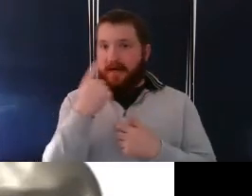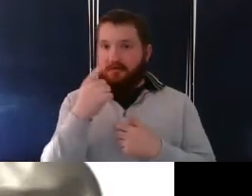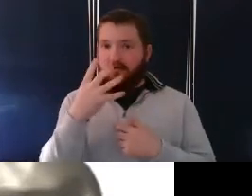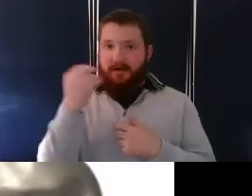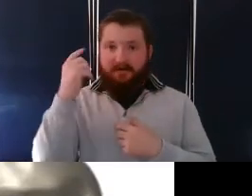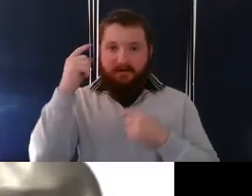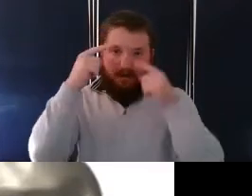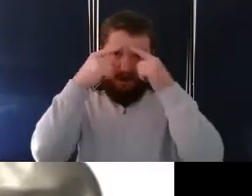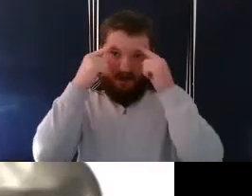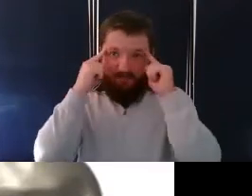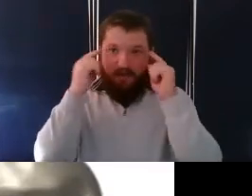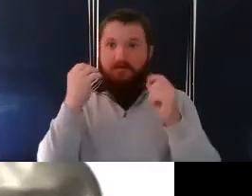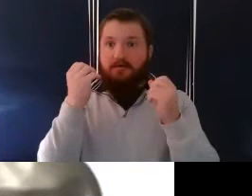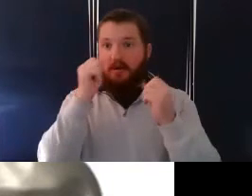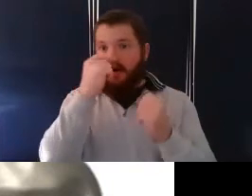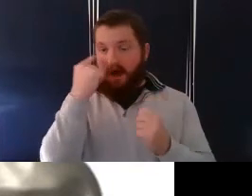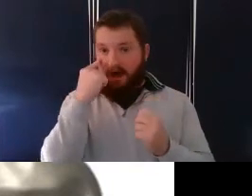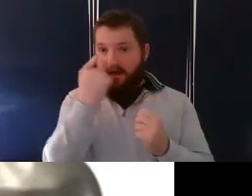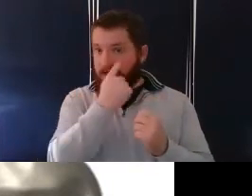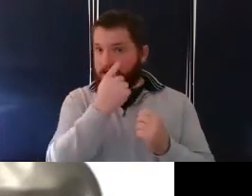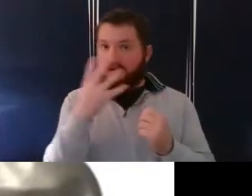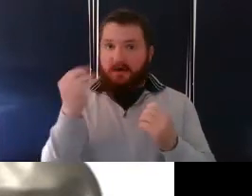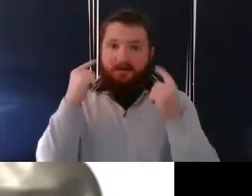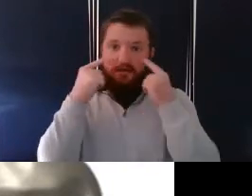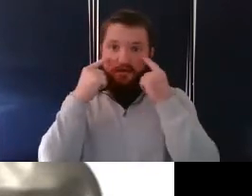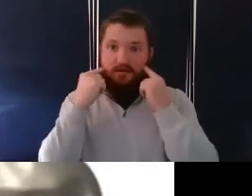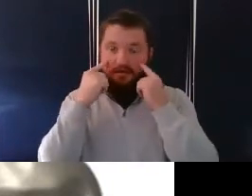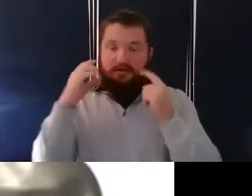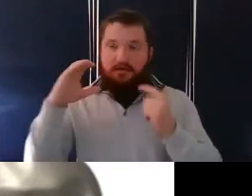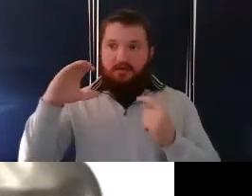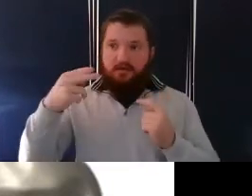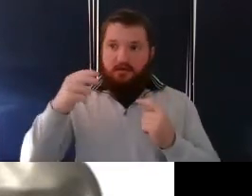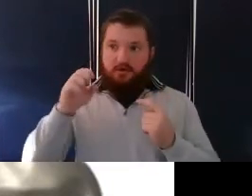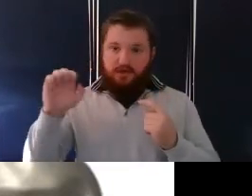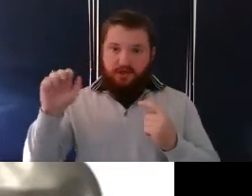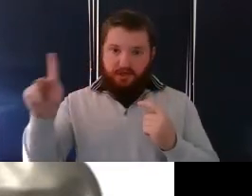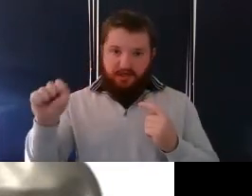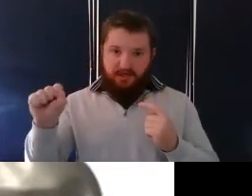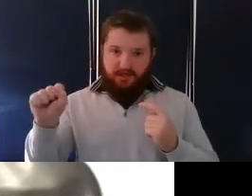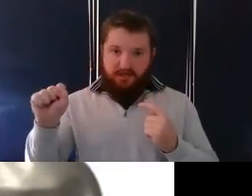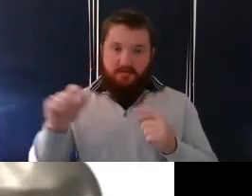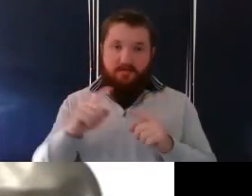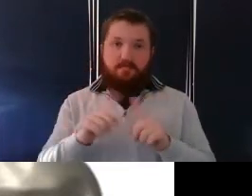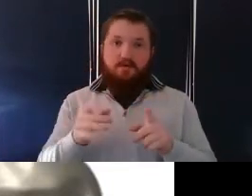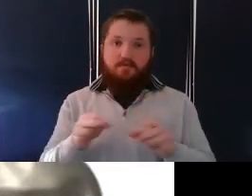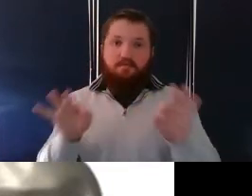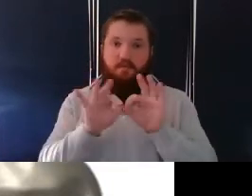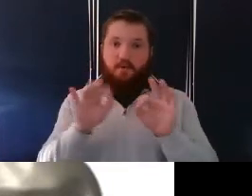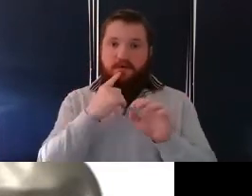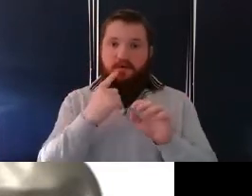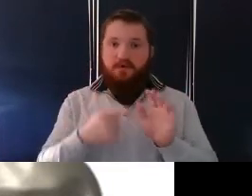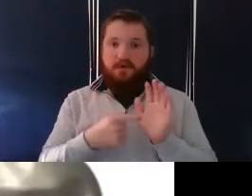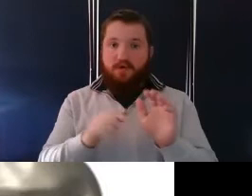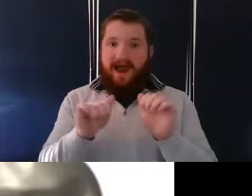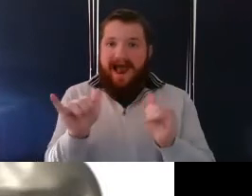For phonetic phonemes, the eyebrows, the eyes, the